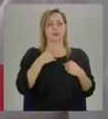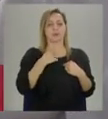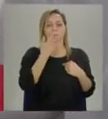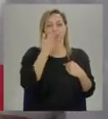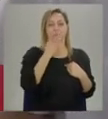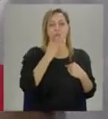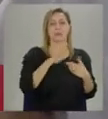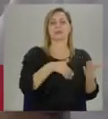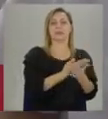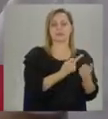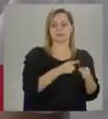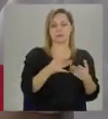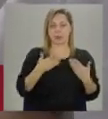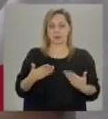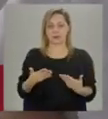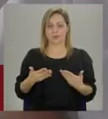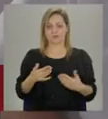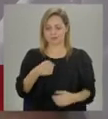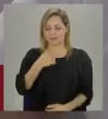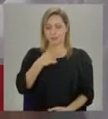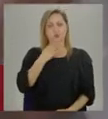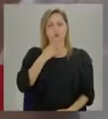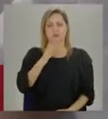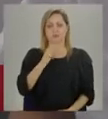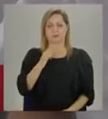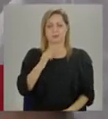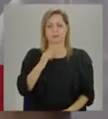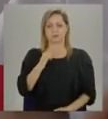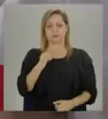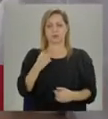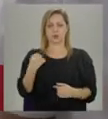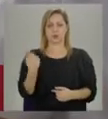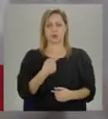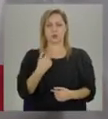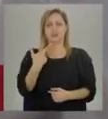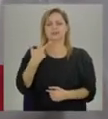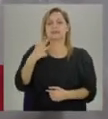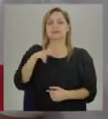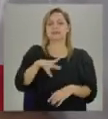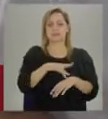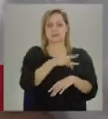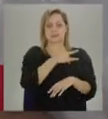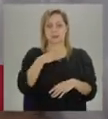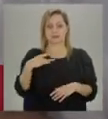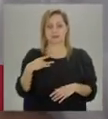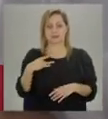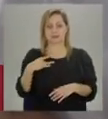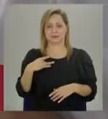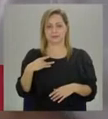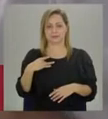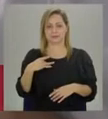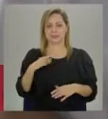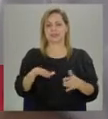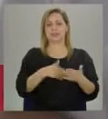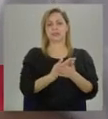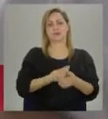you realize that you are not enough. And maybe we are 100 anesthetists here. We are doing our